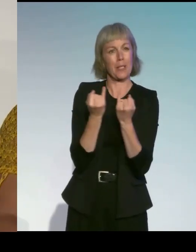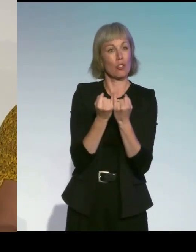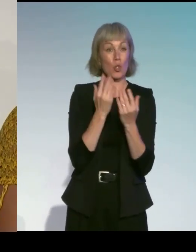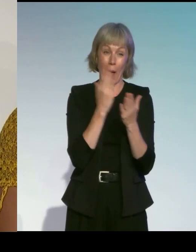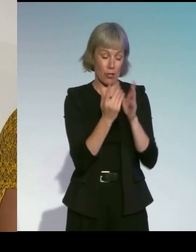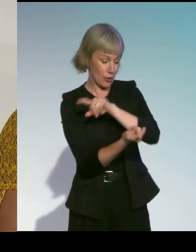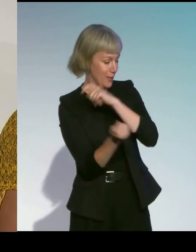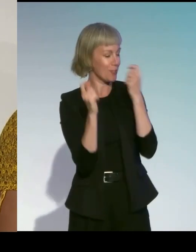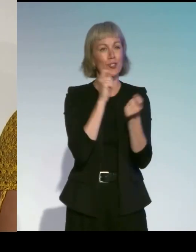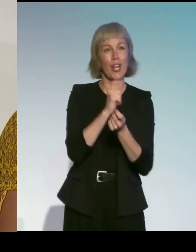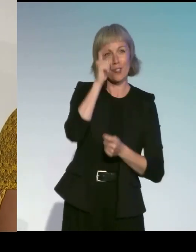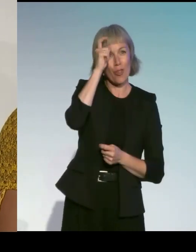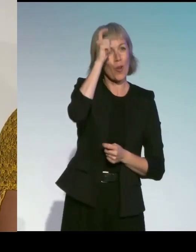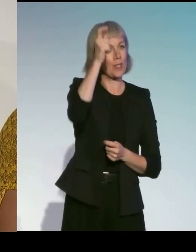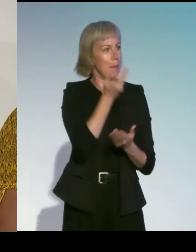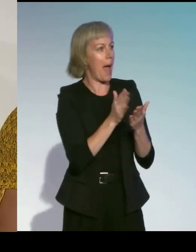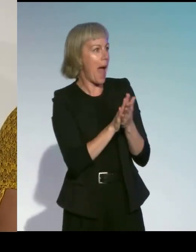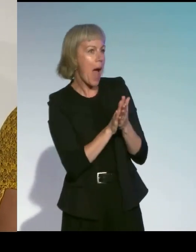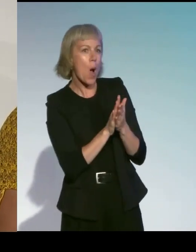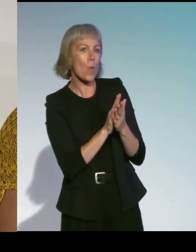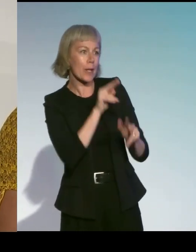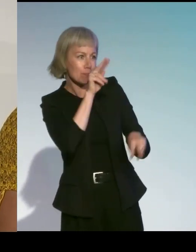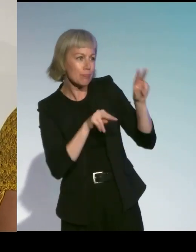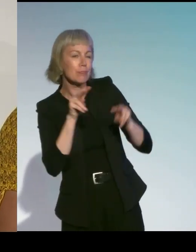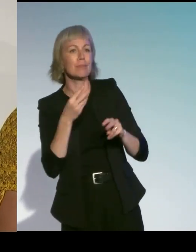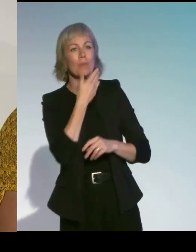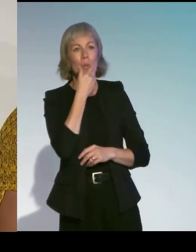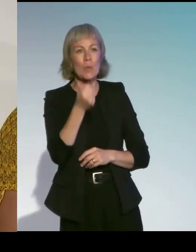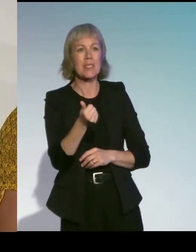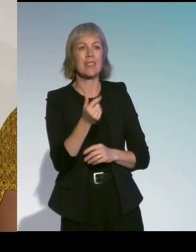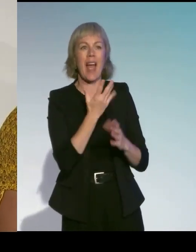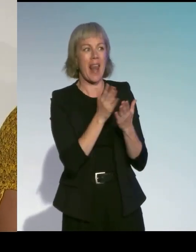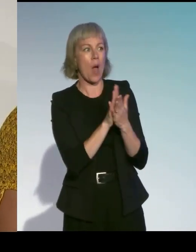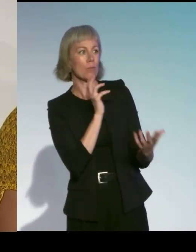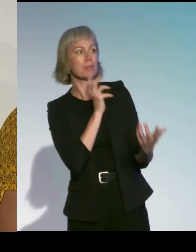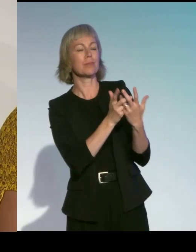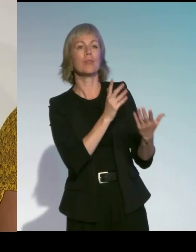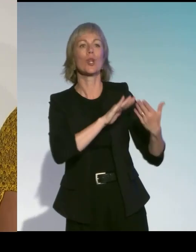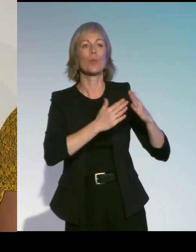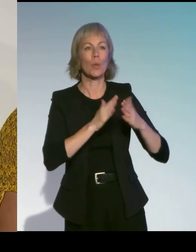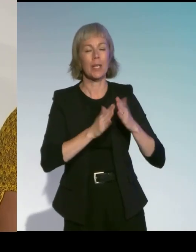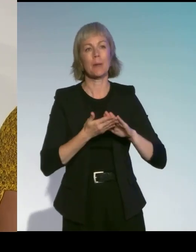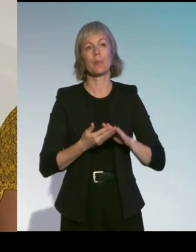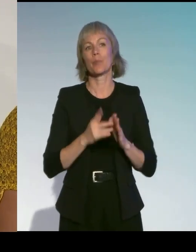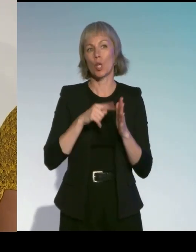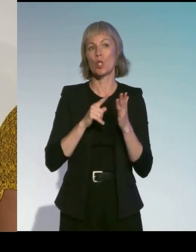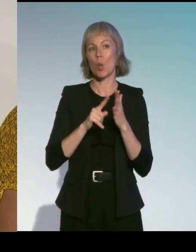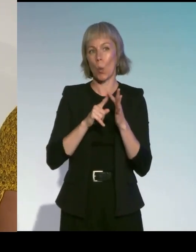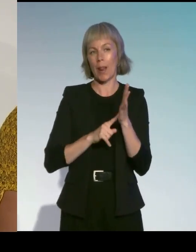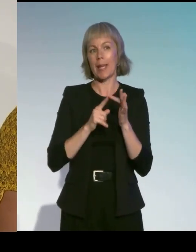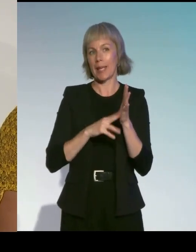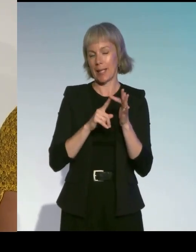concept of beauty pageants and how they work and how they align for the communities. Joeleen can speak